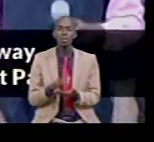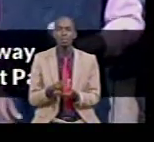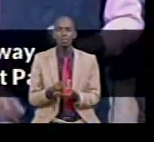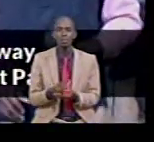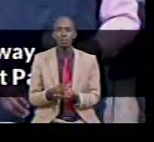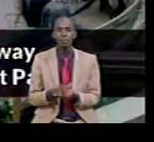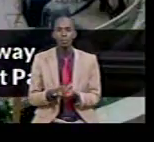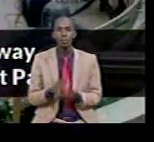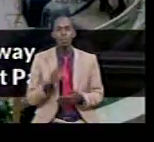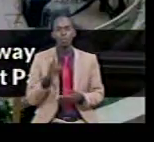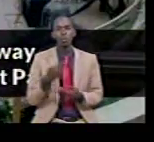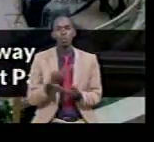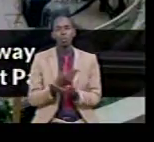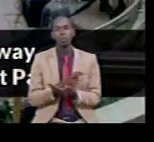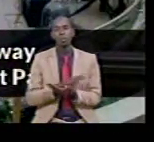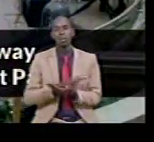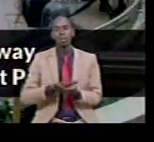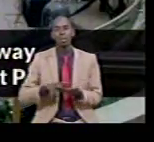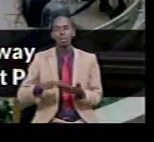lamb,